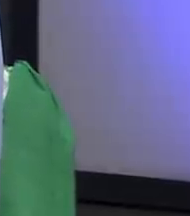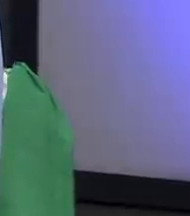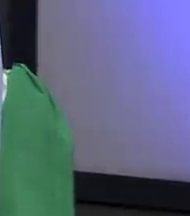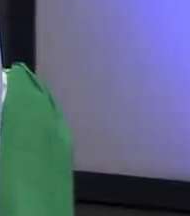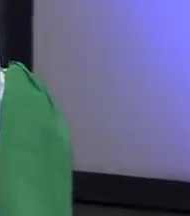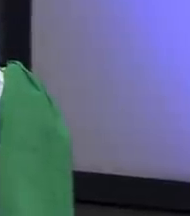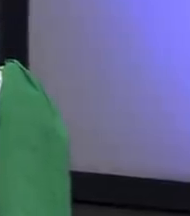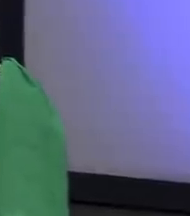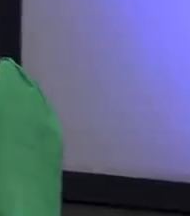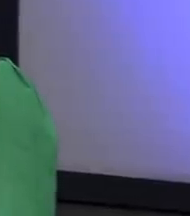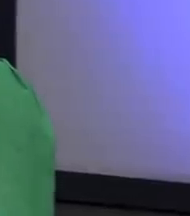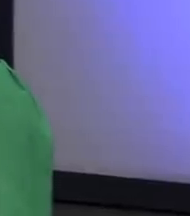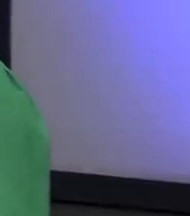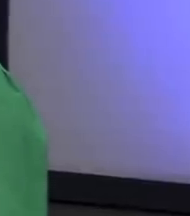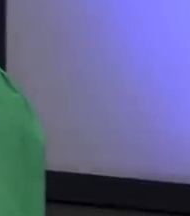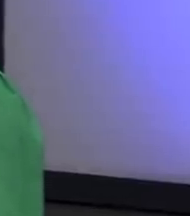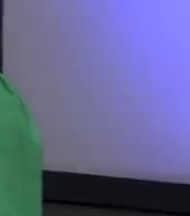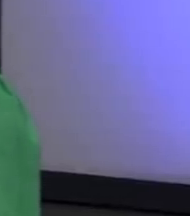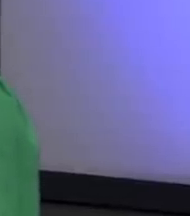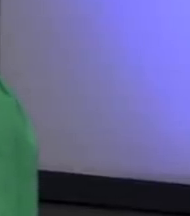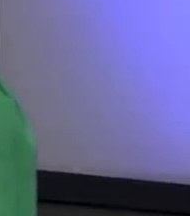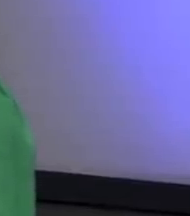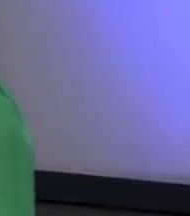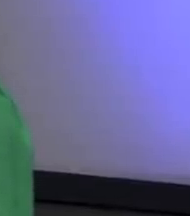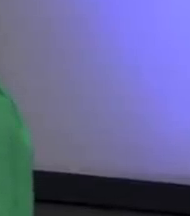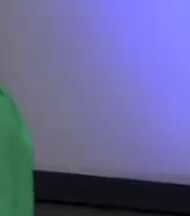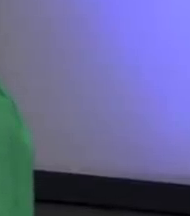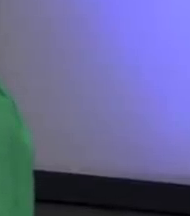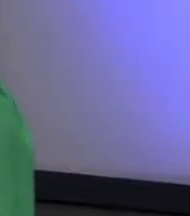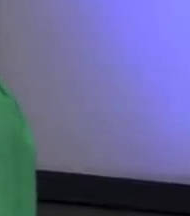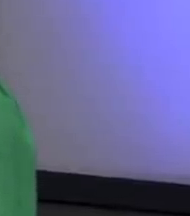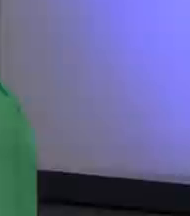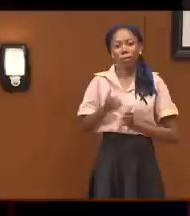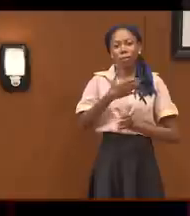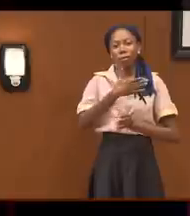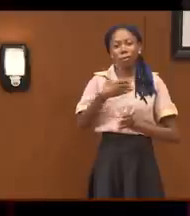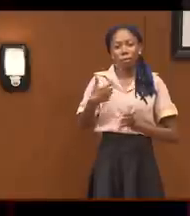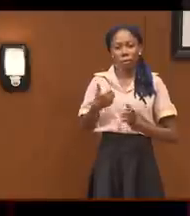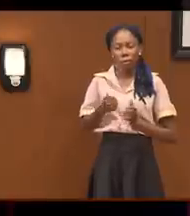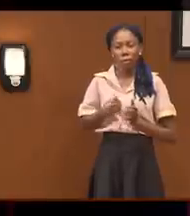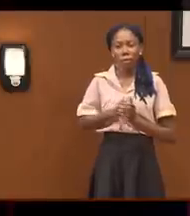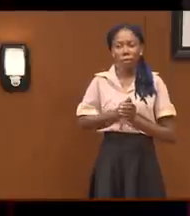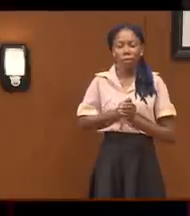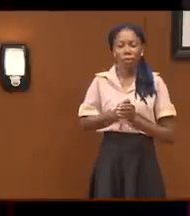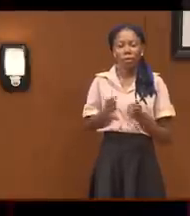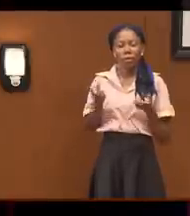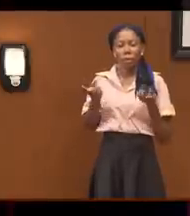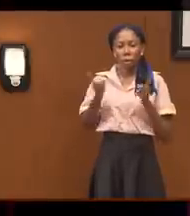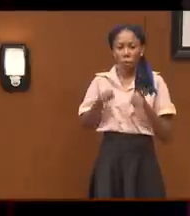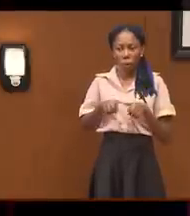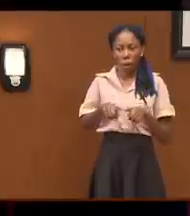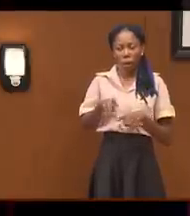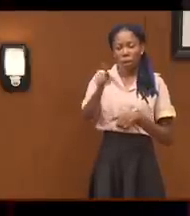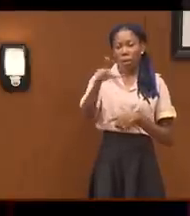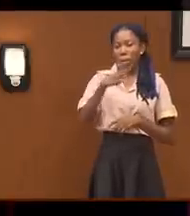my rent. Is that he tells me the economy is hard, he has businesses, he has school fees to pay, all this and all that. When his mother